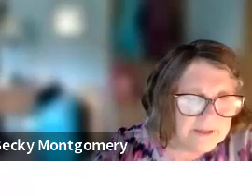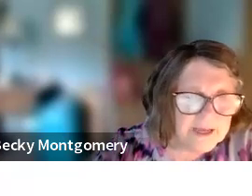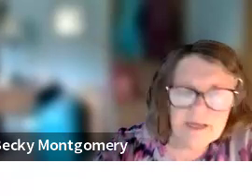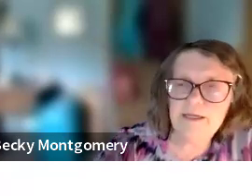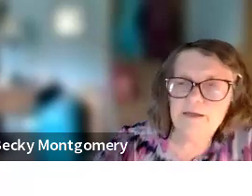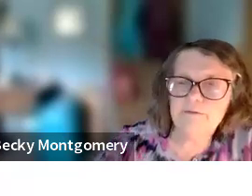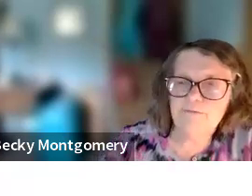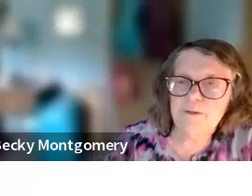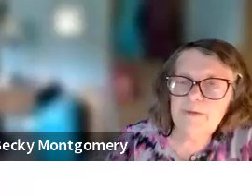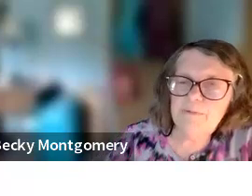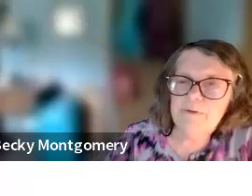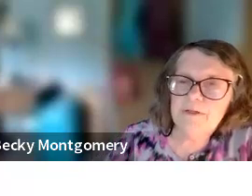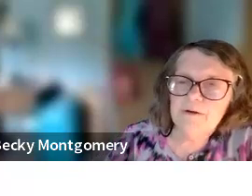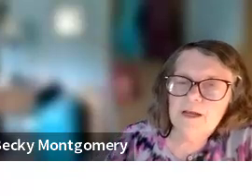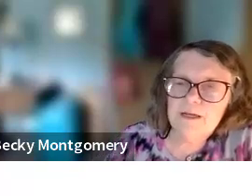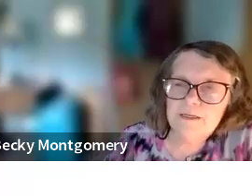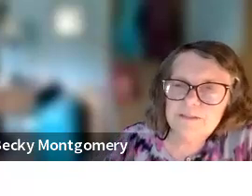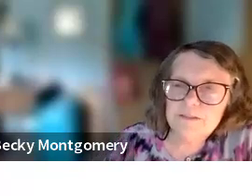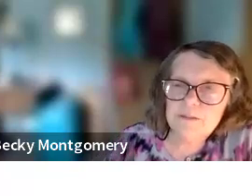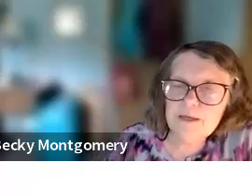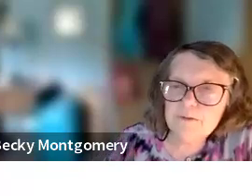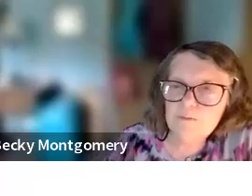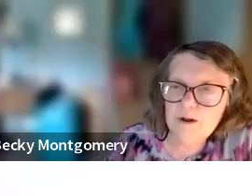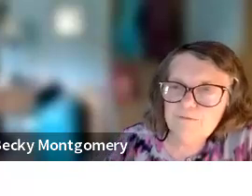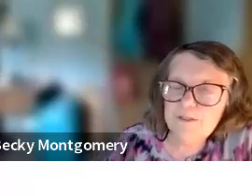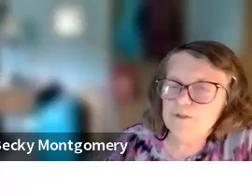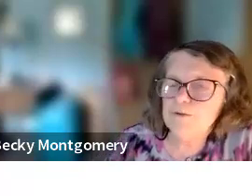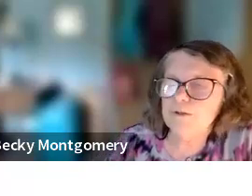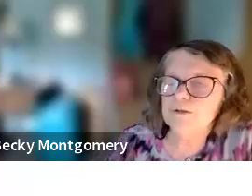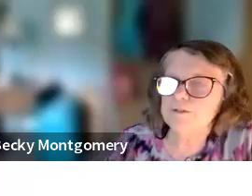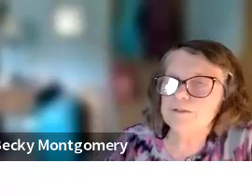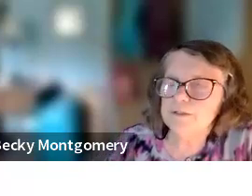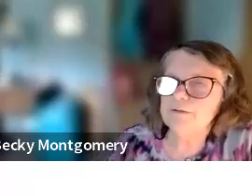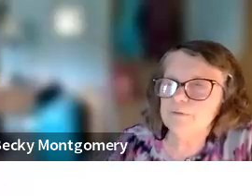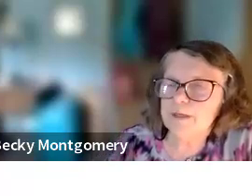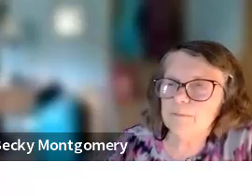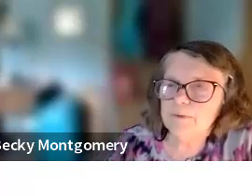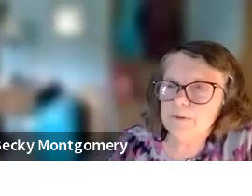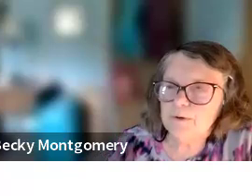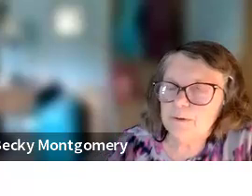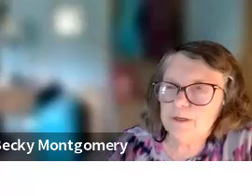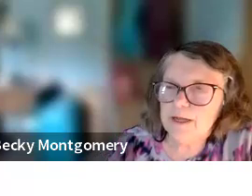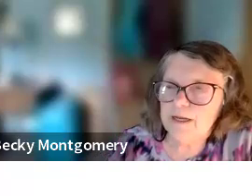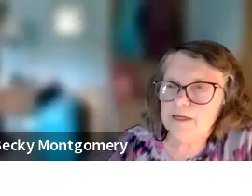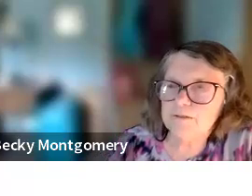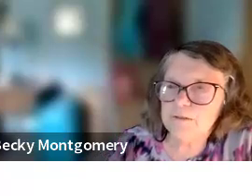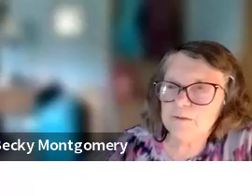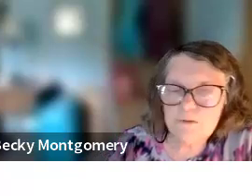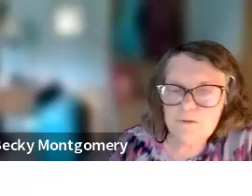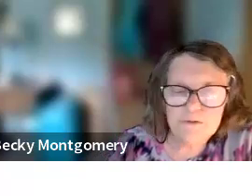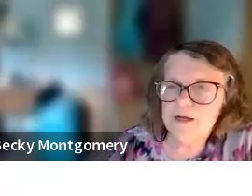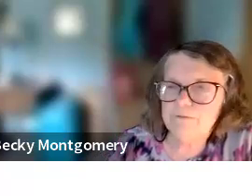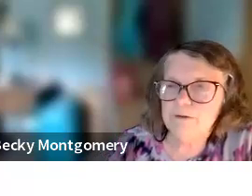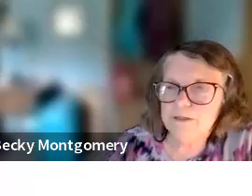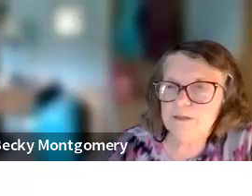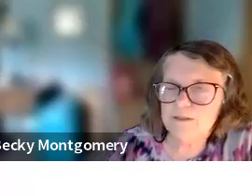In the 80s, for the people in their 80s, there's about roughly 2/3 of the people who are 80 years or